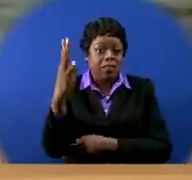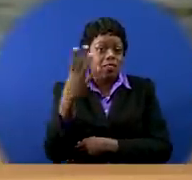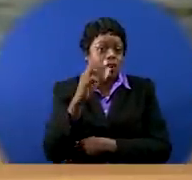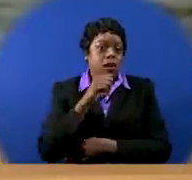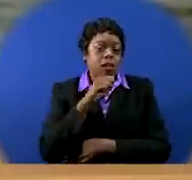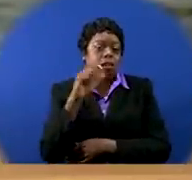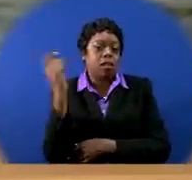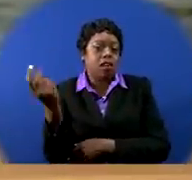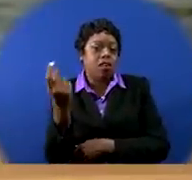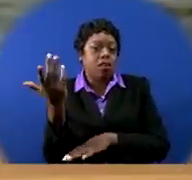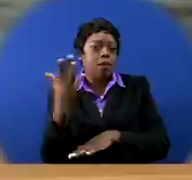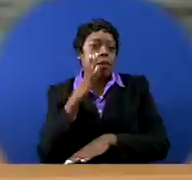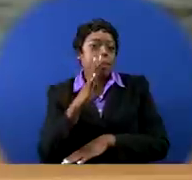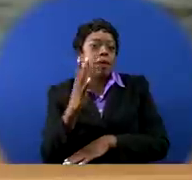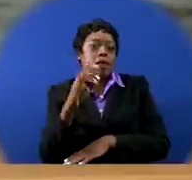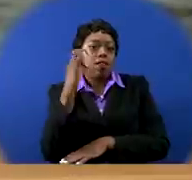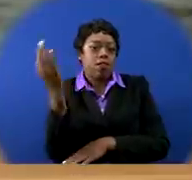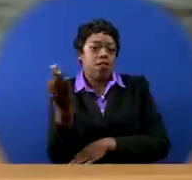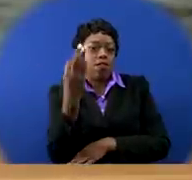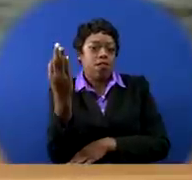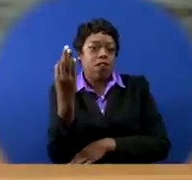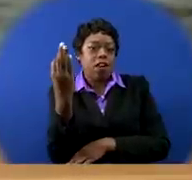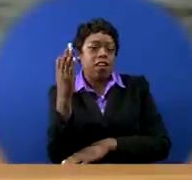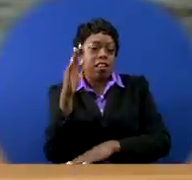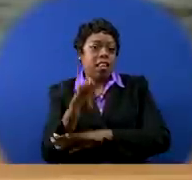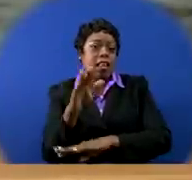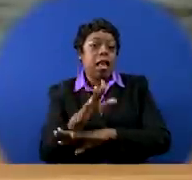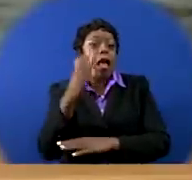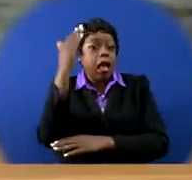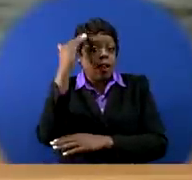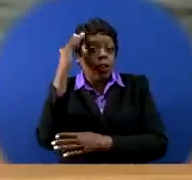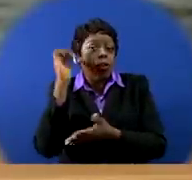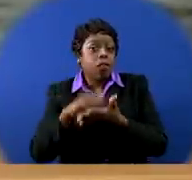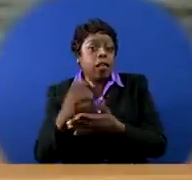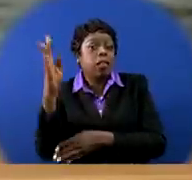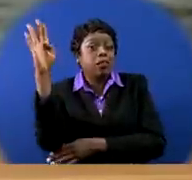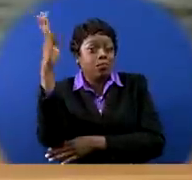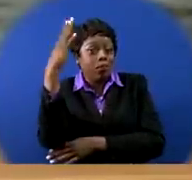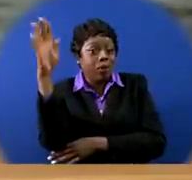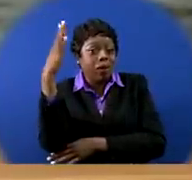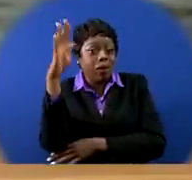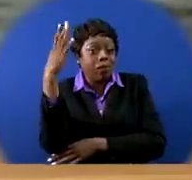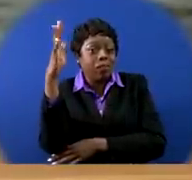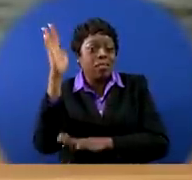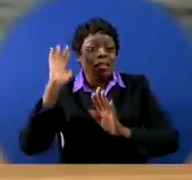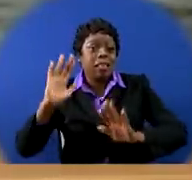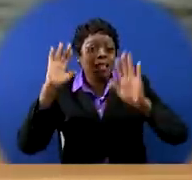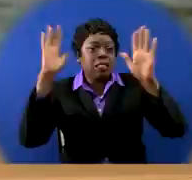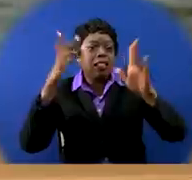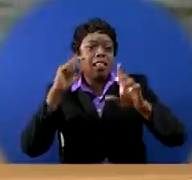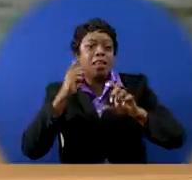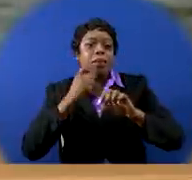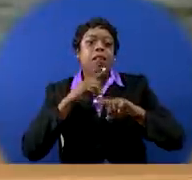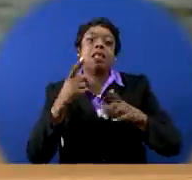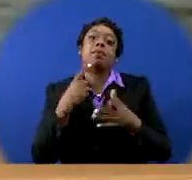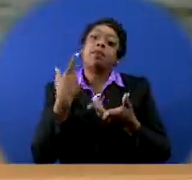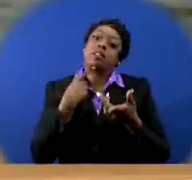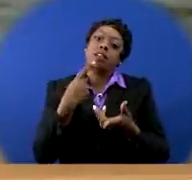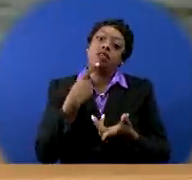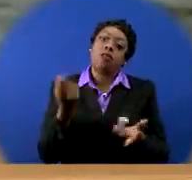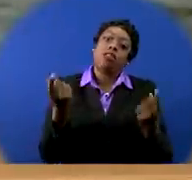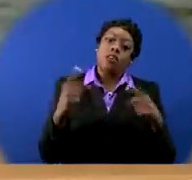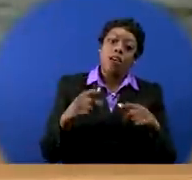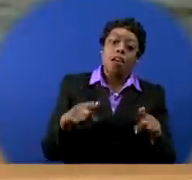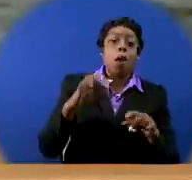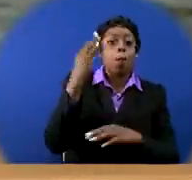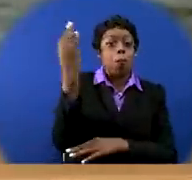afternoon. Now, I know it's Palm Sunday, but can I give you a preview of coming attractions? Because on Friday, he's going to die. And when